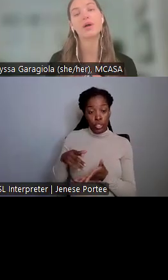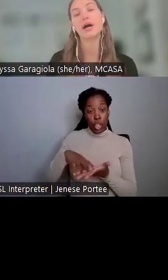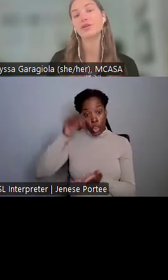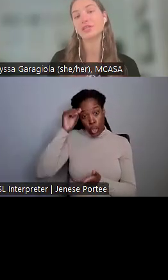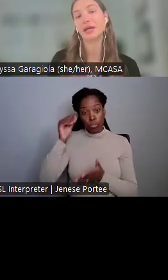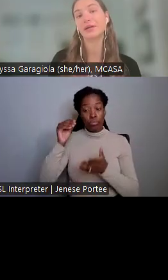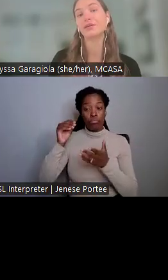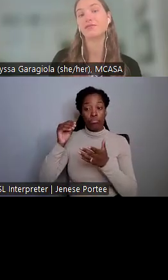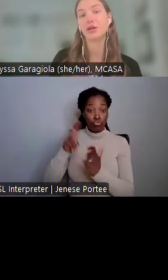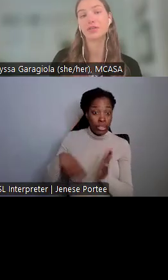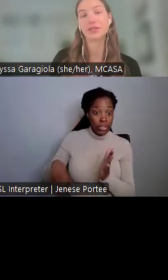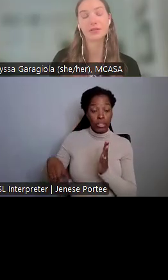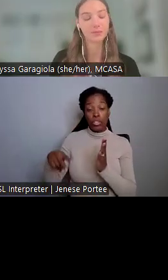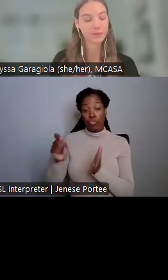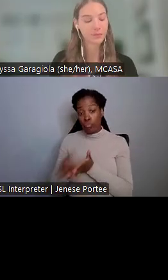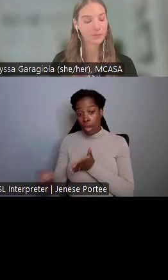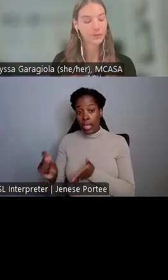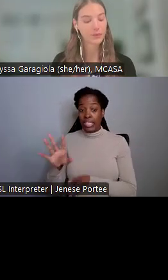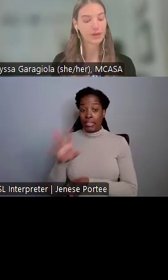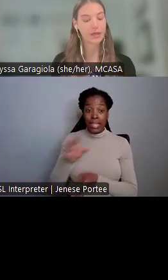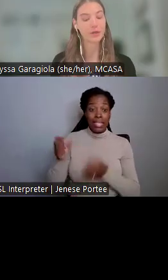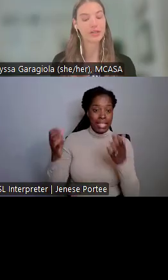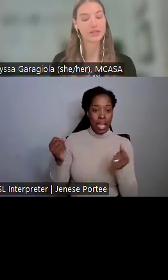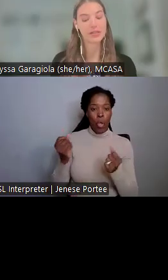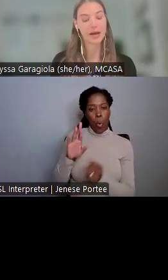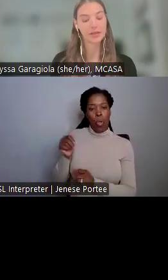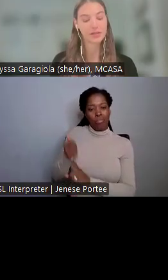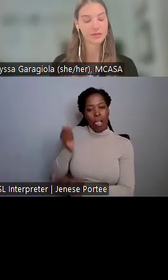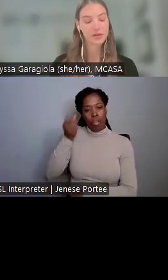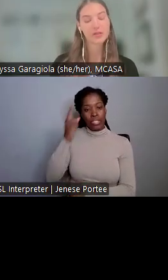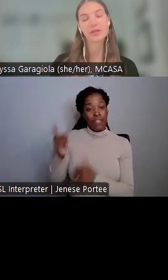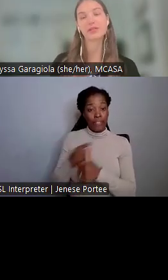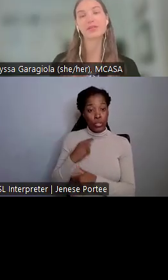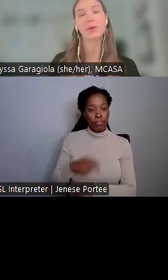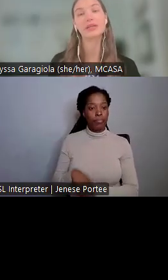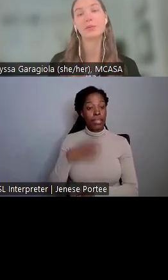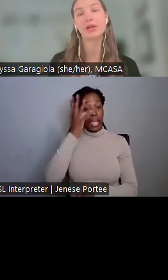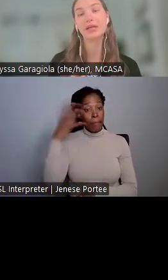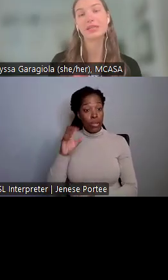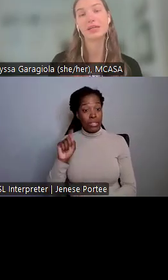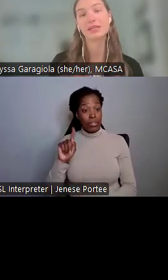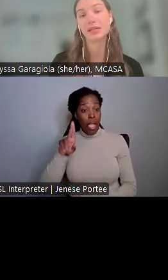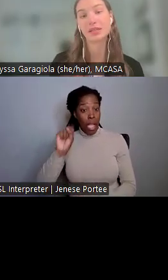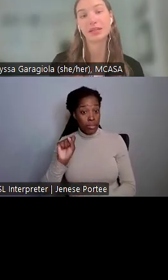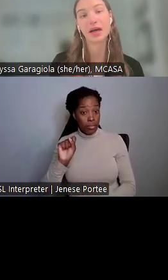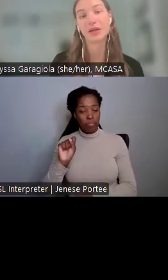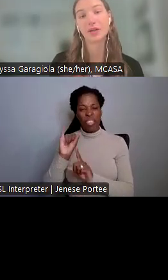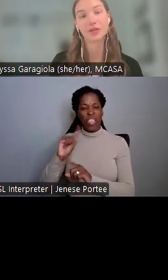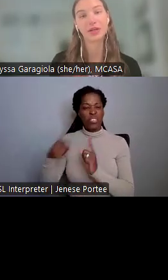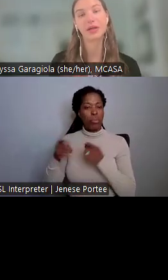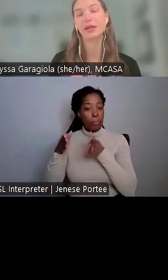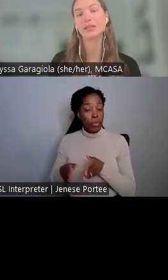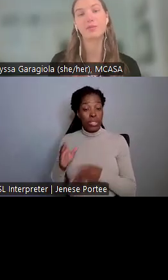sign, or understand first. Immigration status. So this is when someone is a citizen of